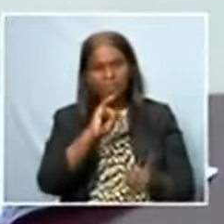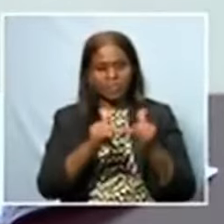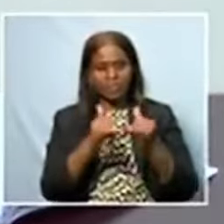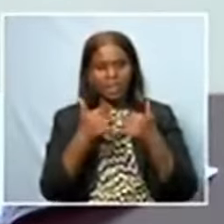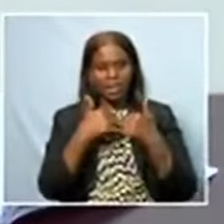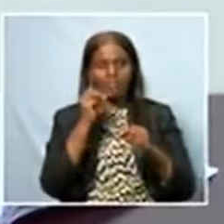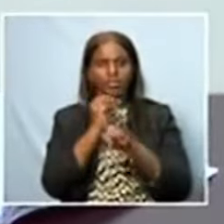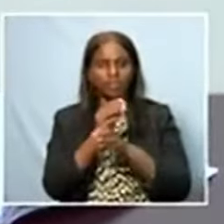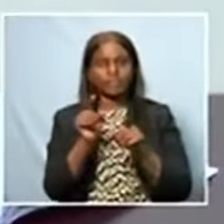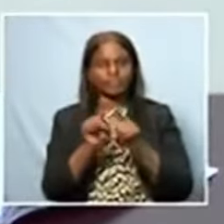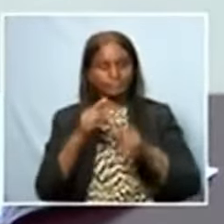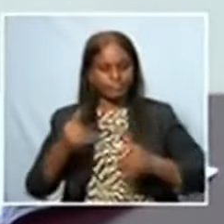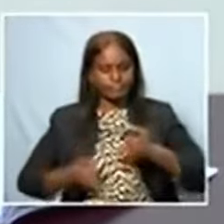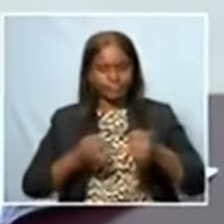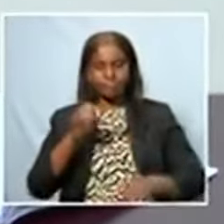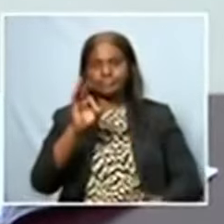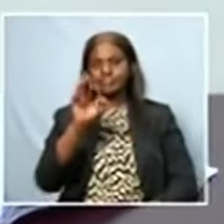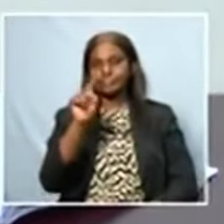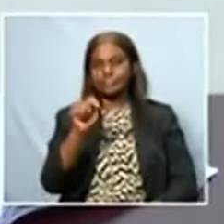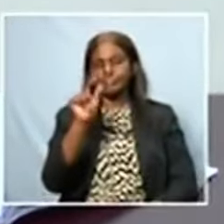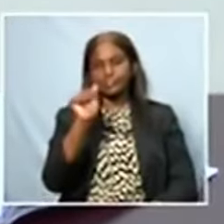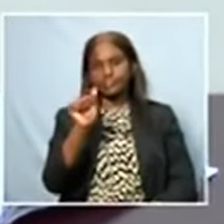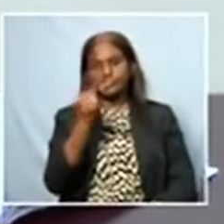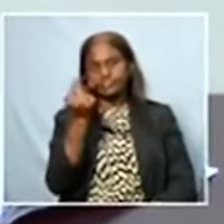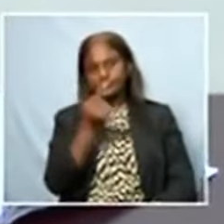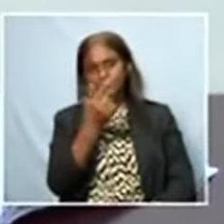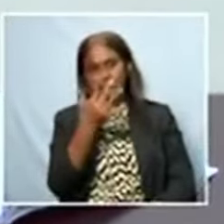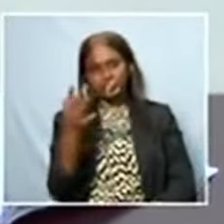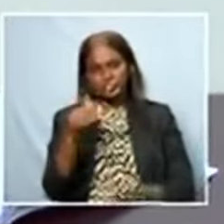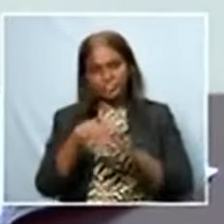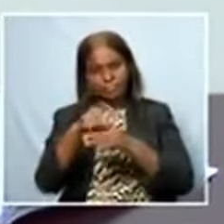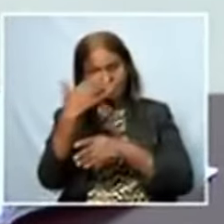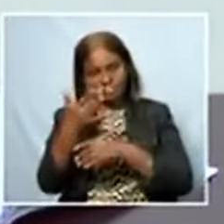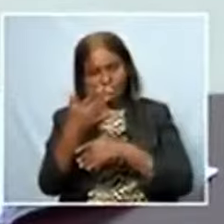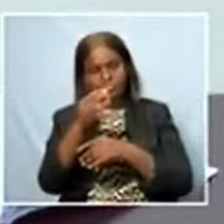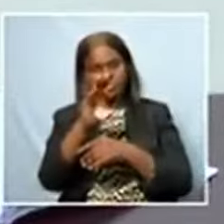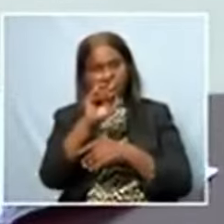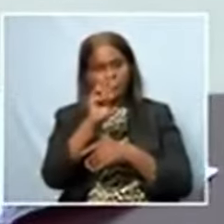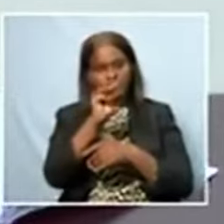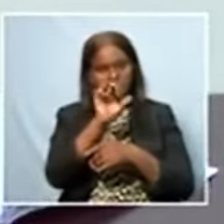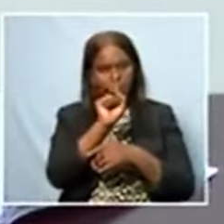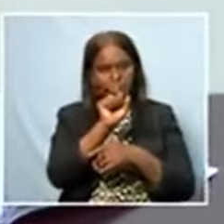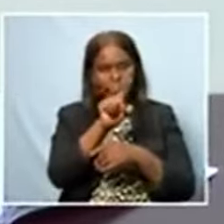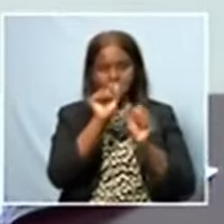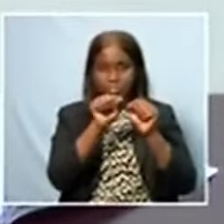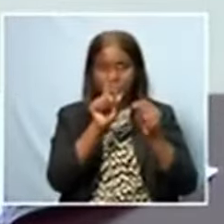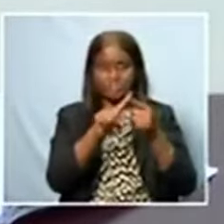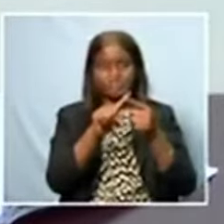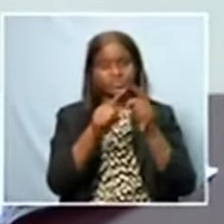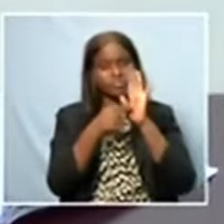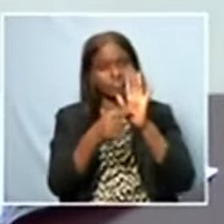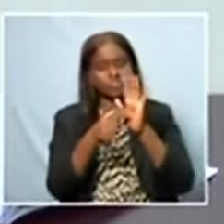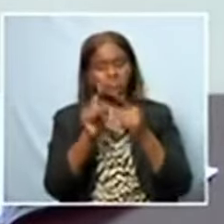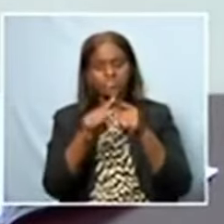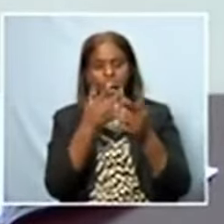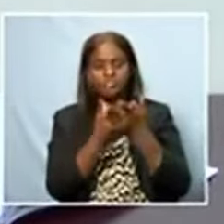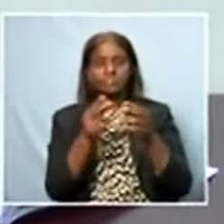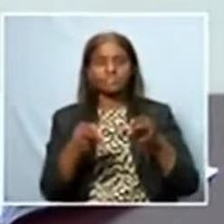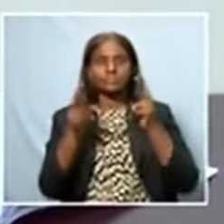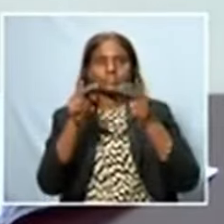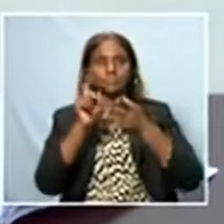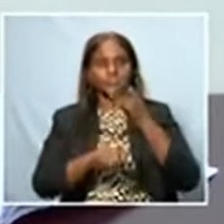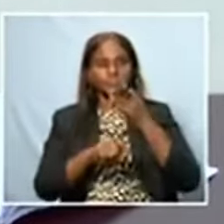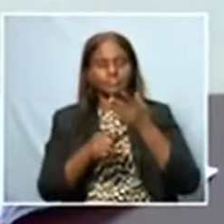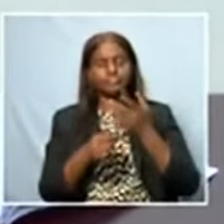they're already enjoying the free trade area. But it's only products outside the COMESA or SADC that will be able to expose to such high tariffs.